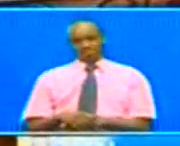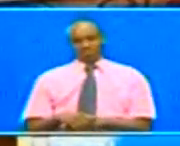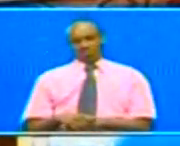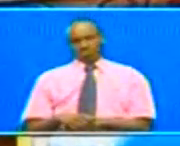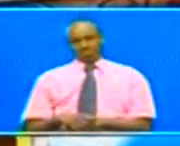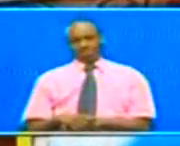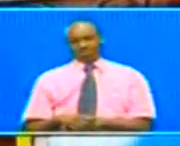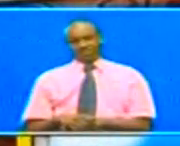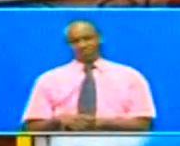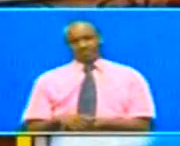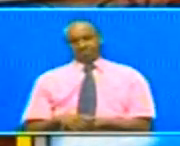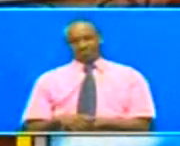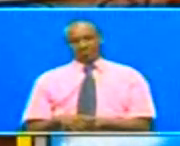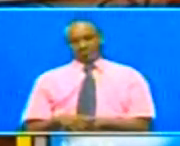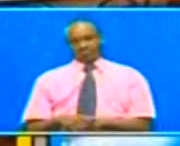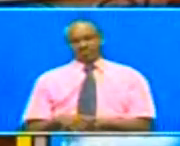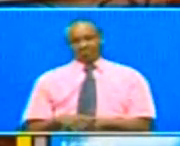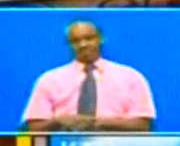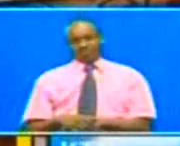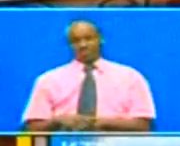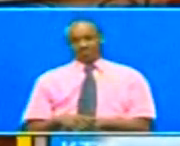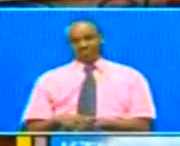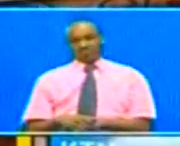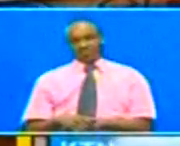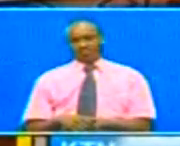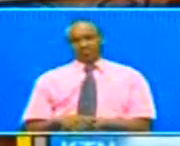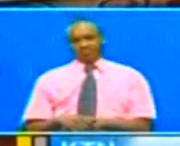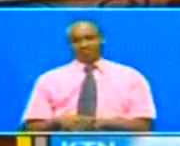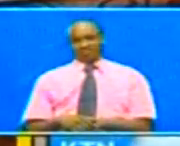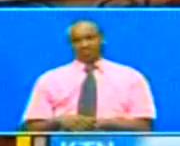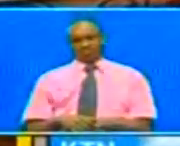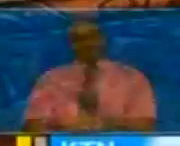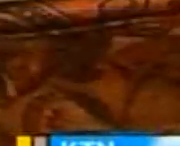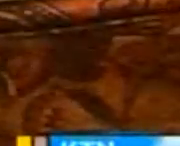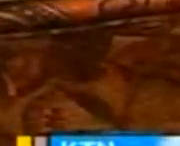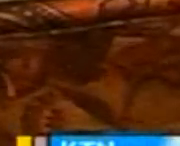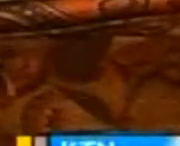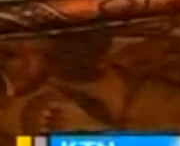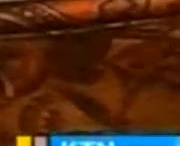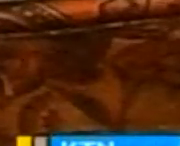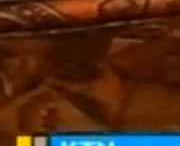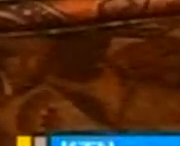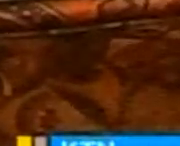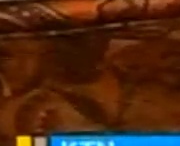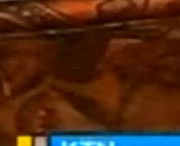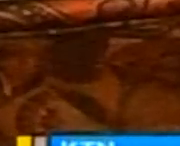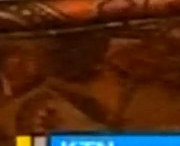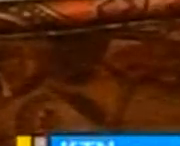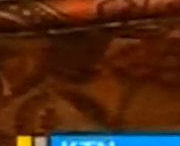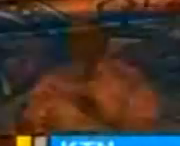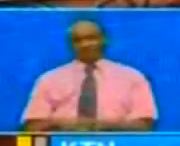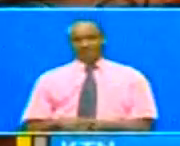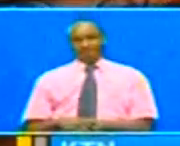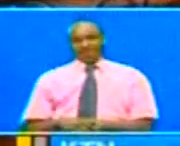No. That's the same. The same. That's just another